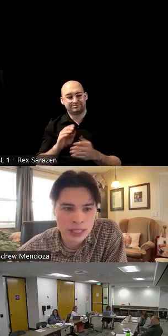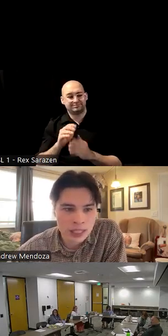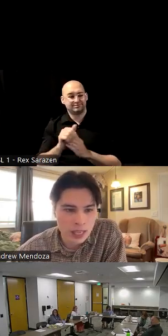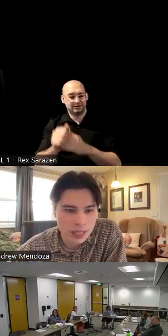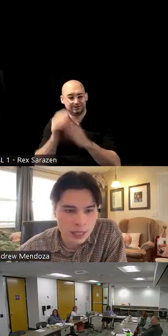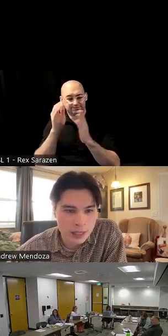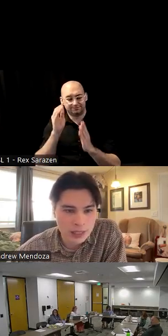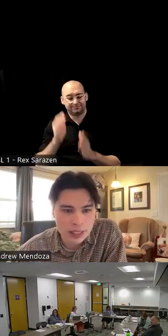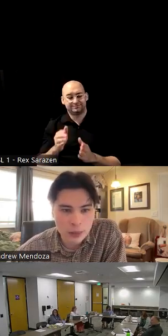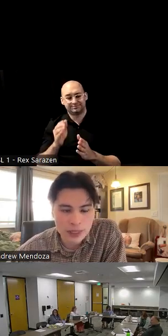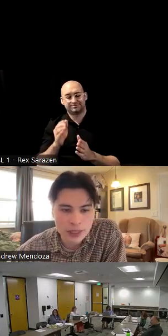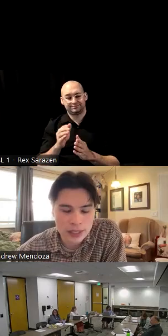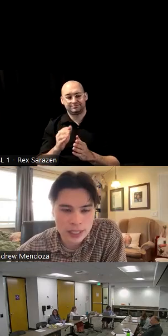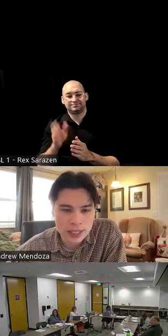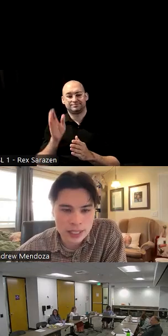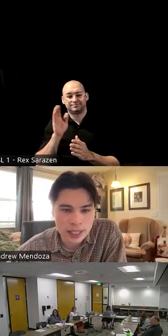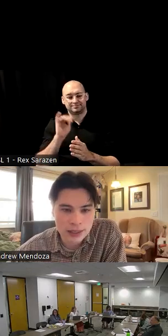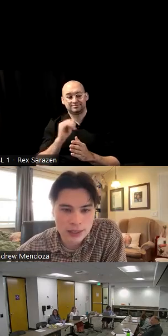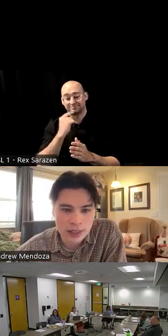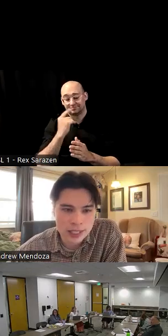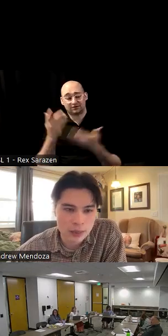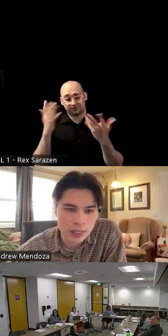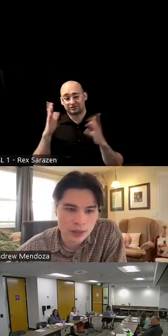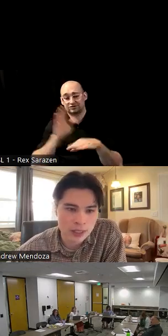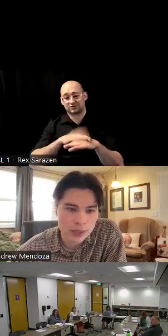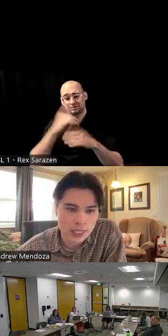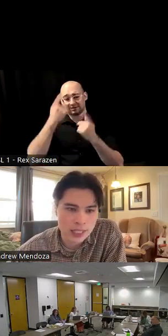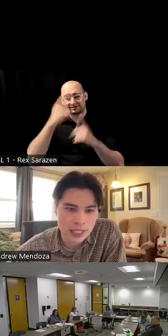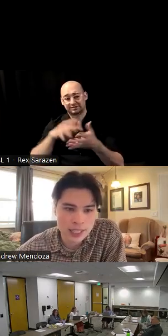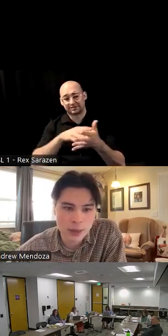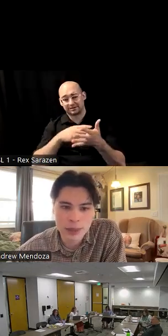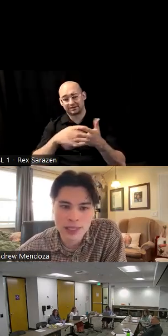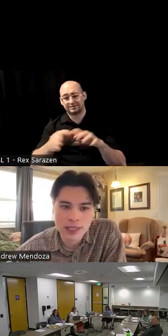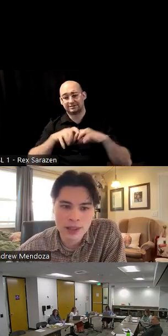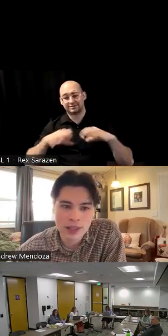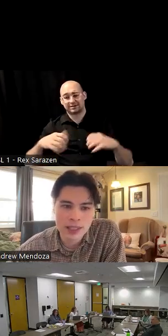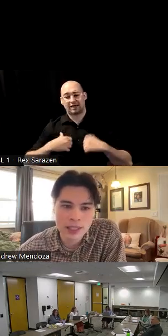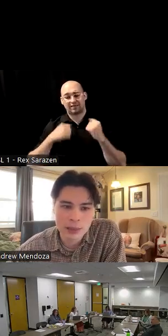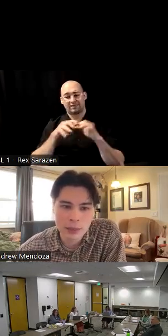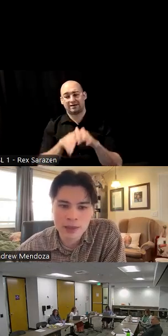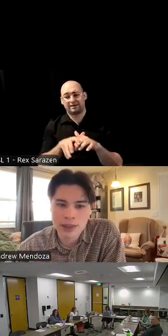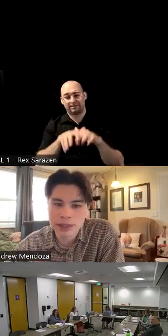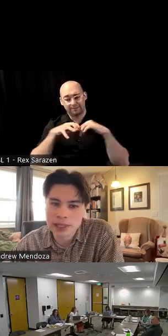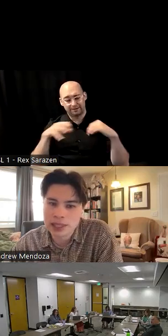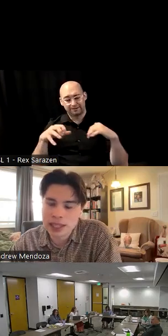well. As I mentioned, it was on the consent calendar in Assembly Health Committee, and it has been placed on the suspense file in